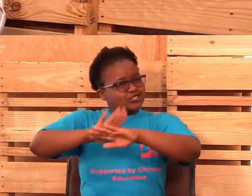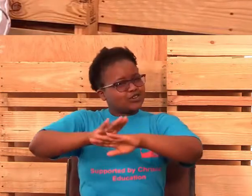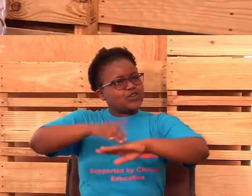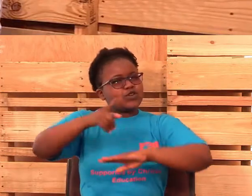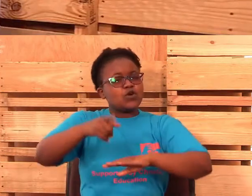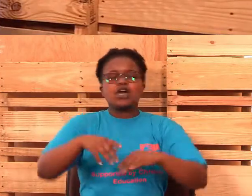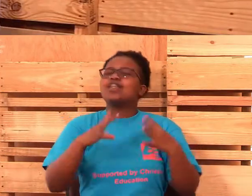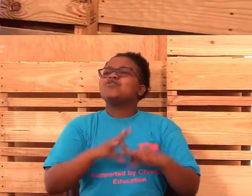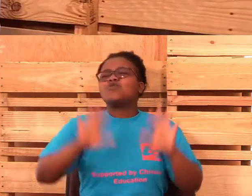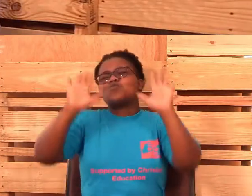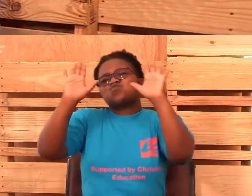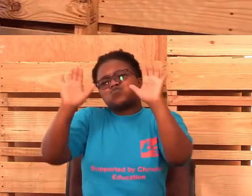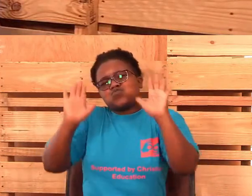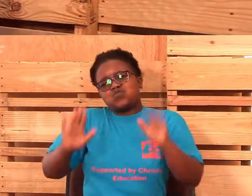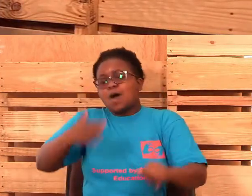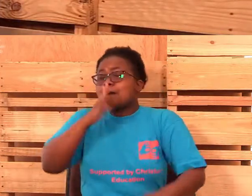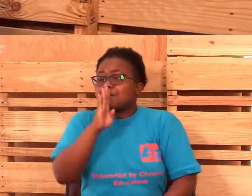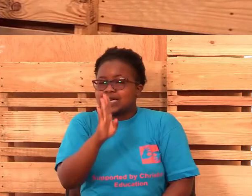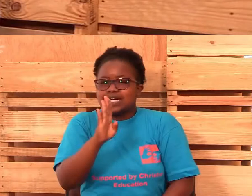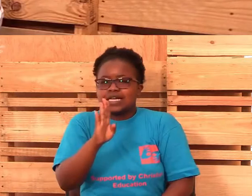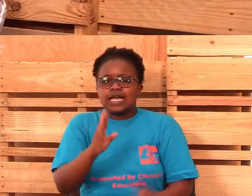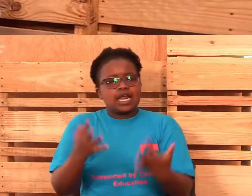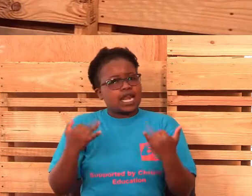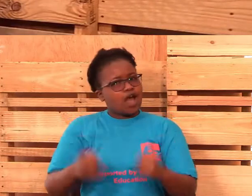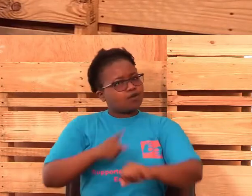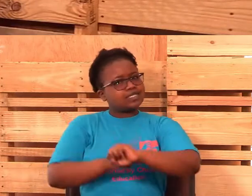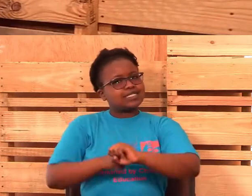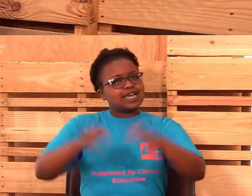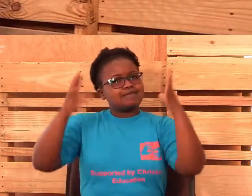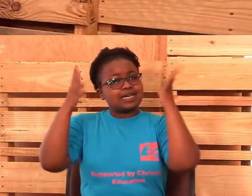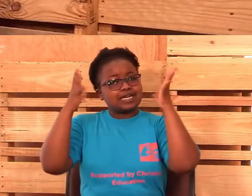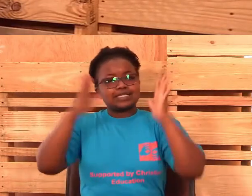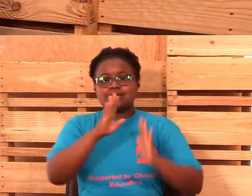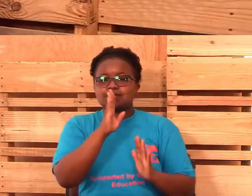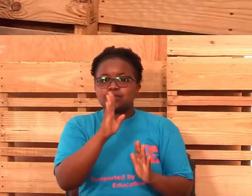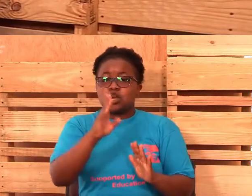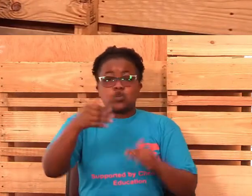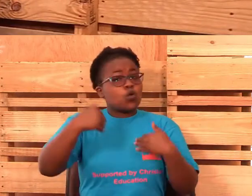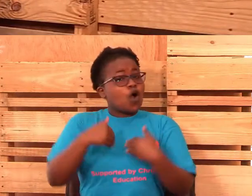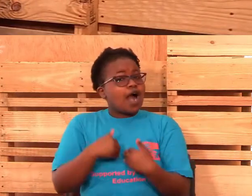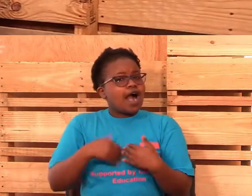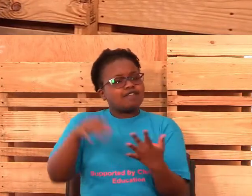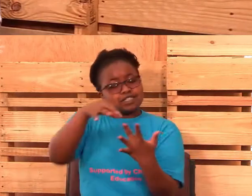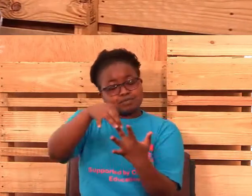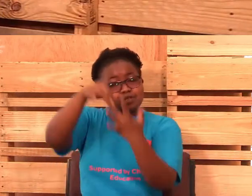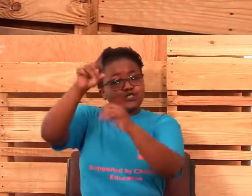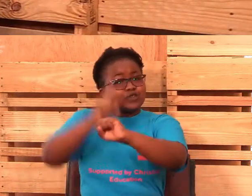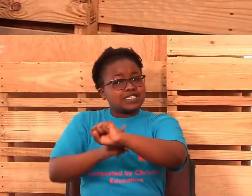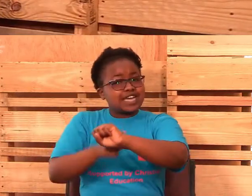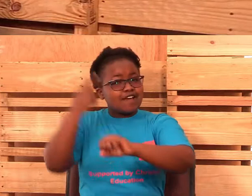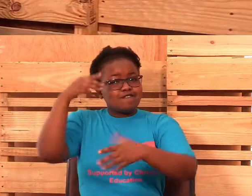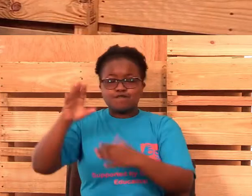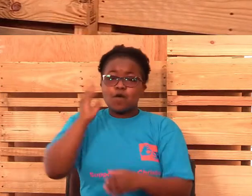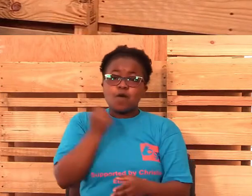You look wonderful. Oh, thank you very much. And now that it's Christmas, do you have anything special for our boys and